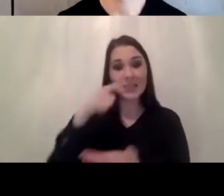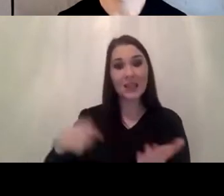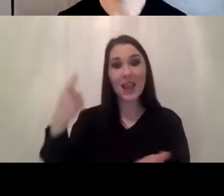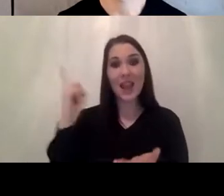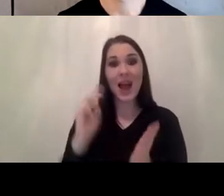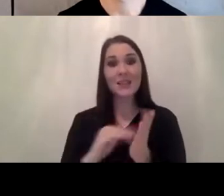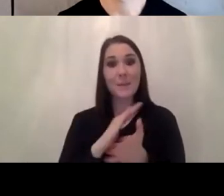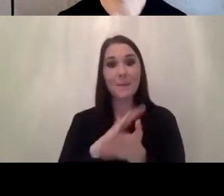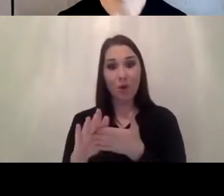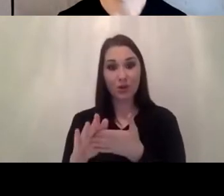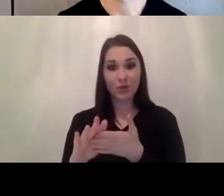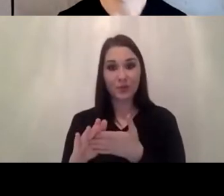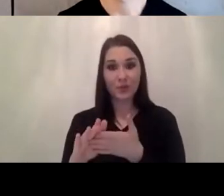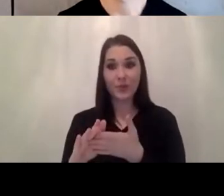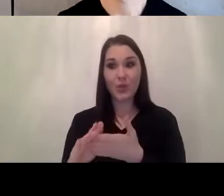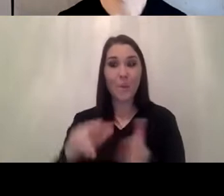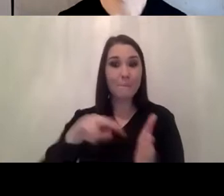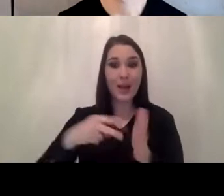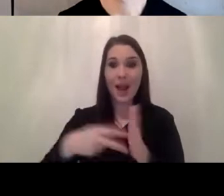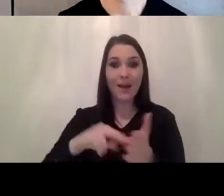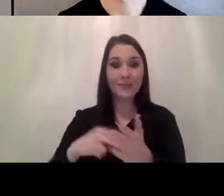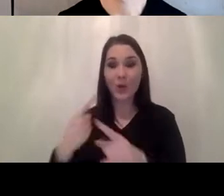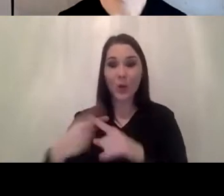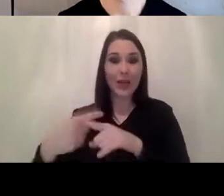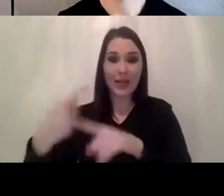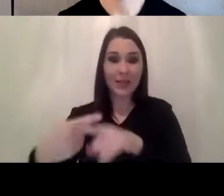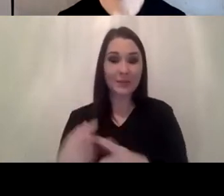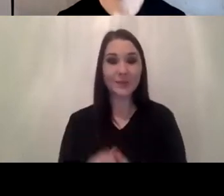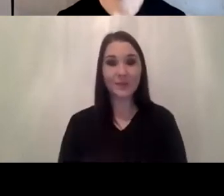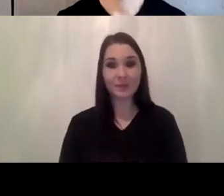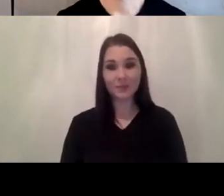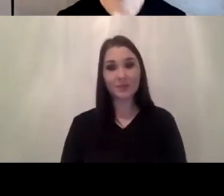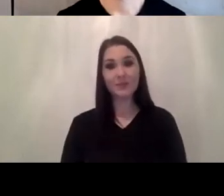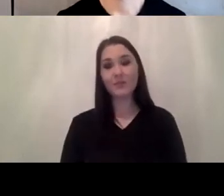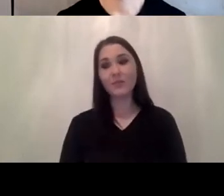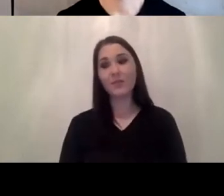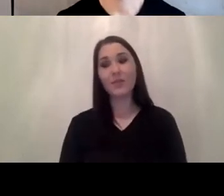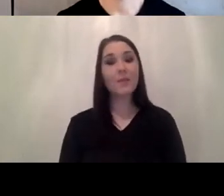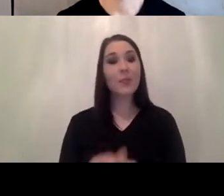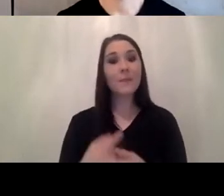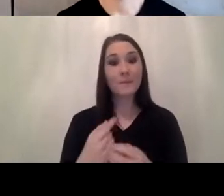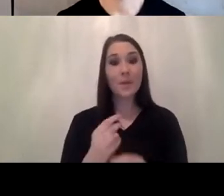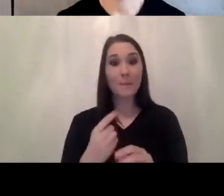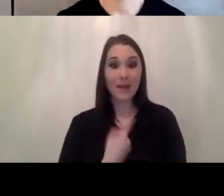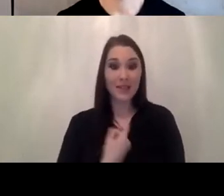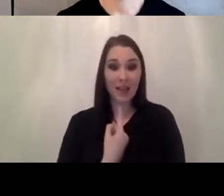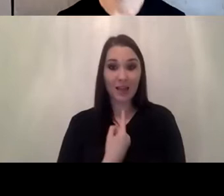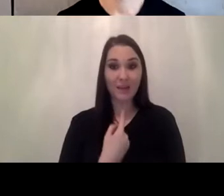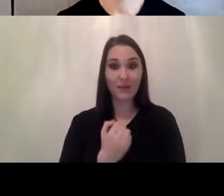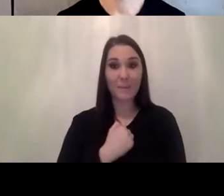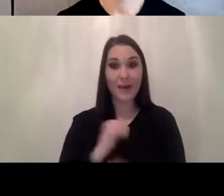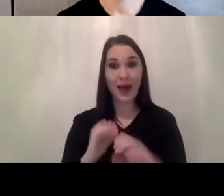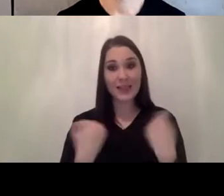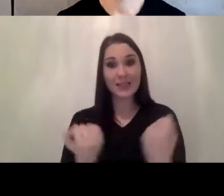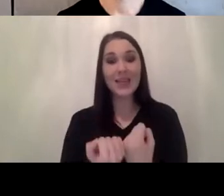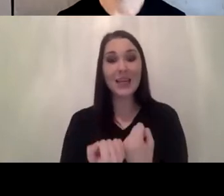had to pivot very quickly. And that's kind of where, you know, myself and my team came in to create,